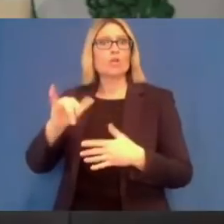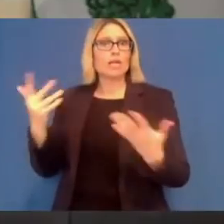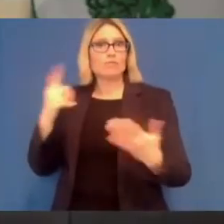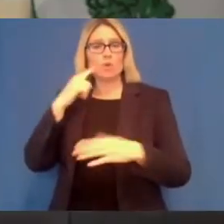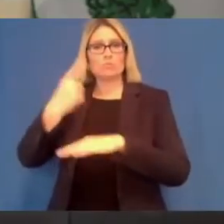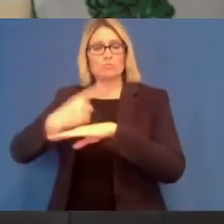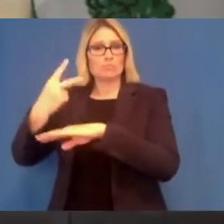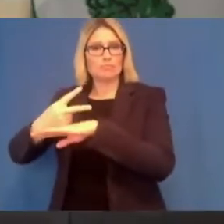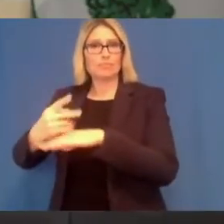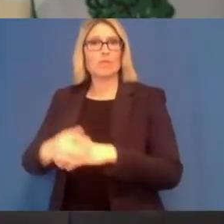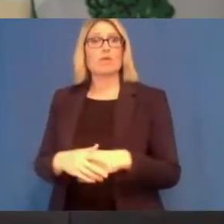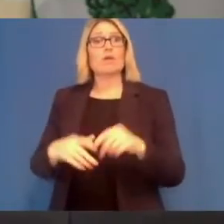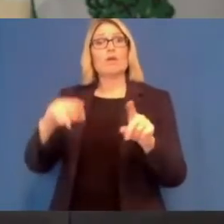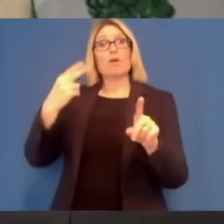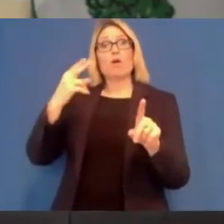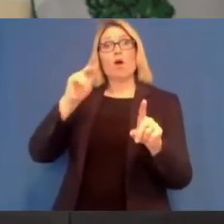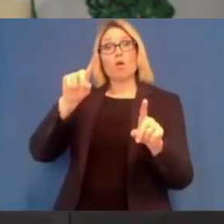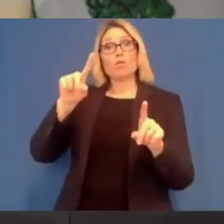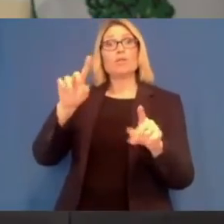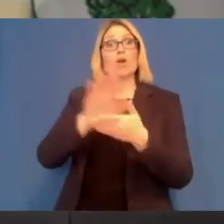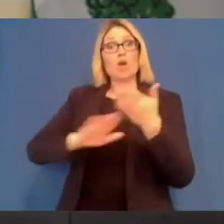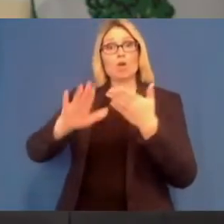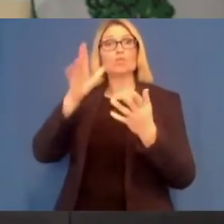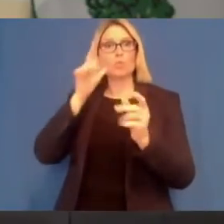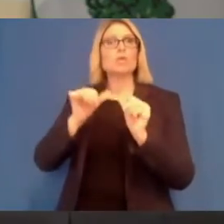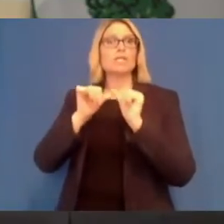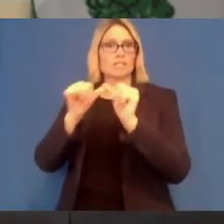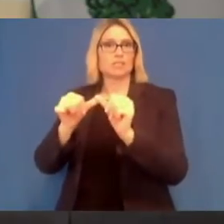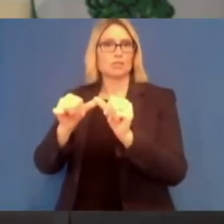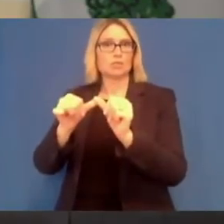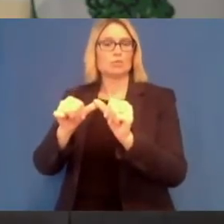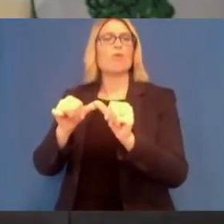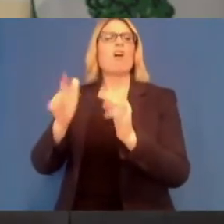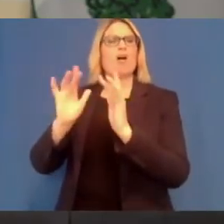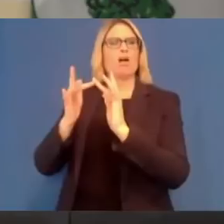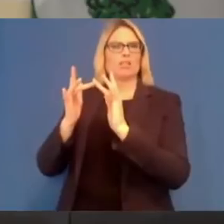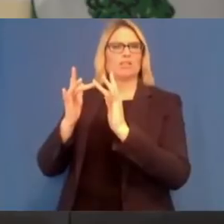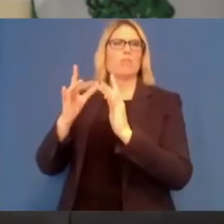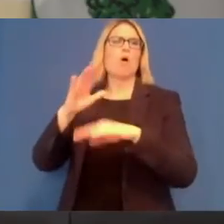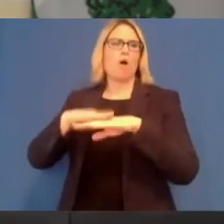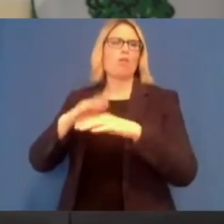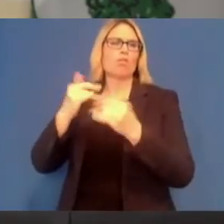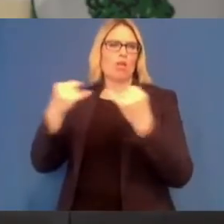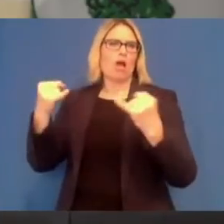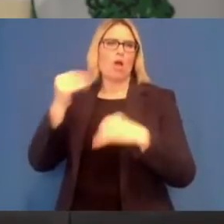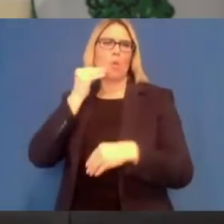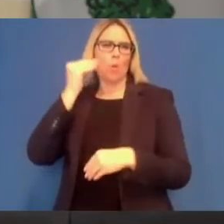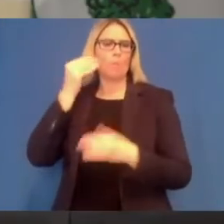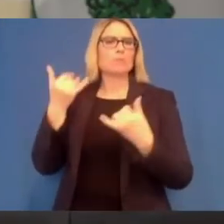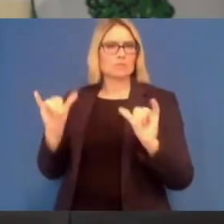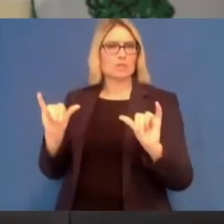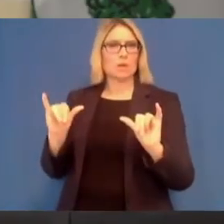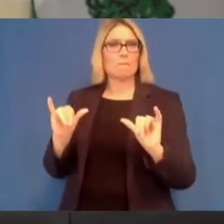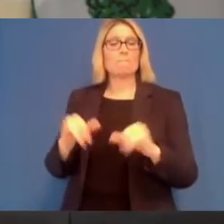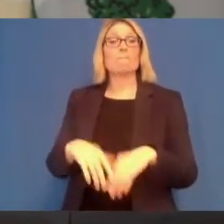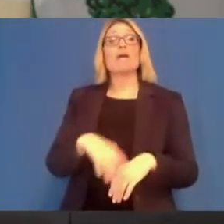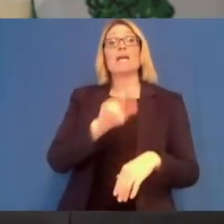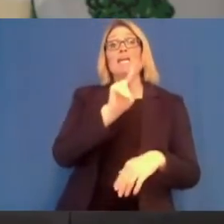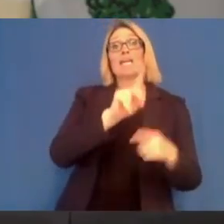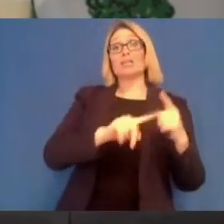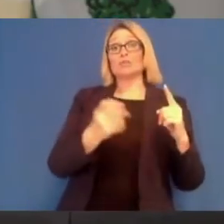Wayne, Holland College and UPEI will continue. They've been doing a lot of online learning as well. Right now, from a K-12